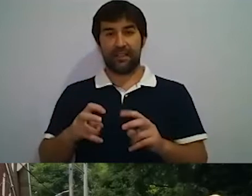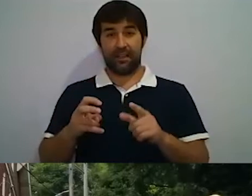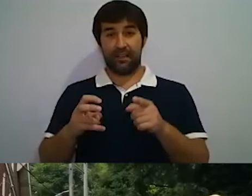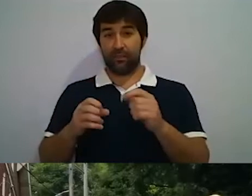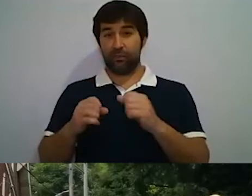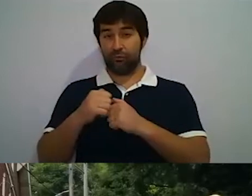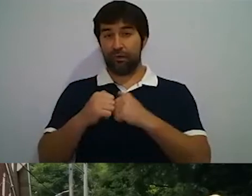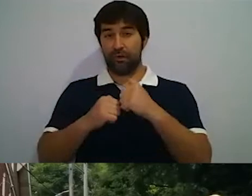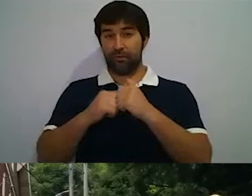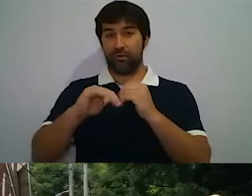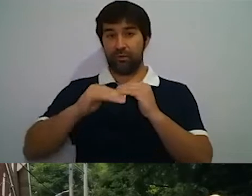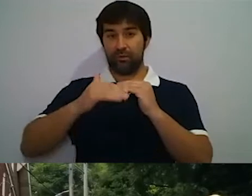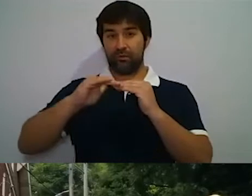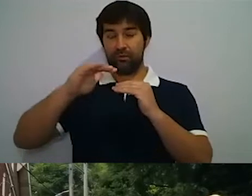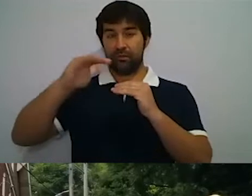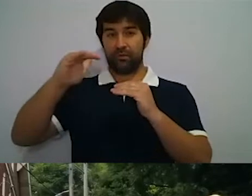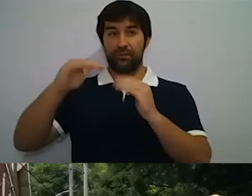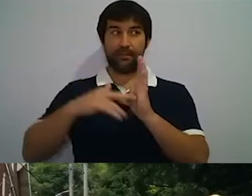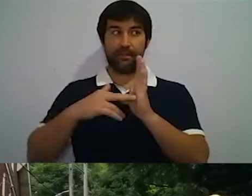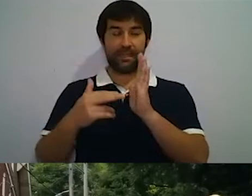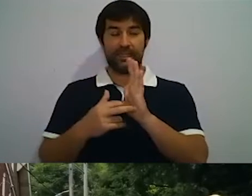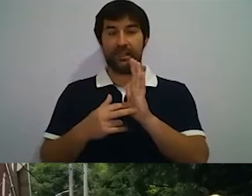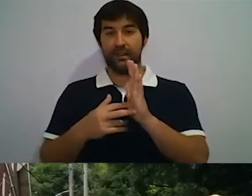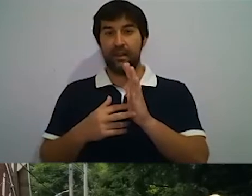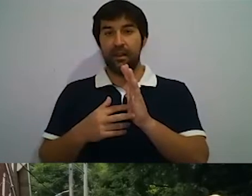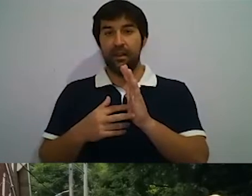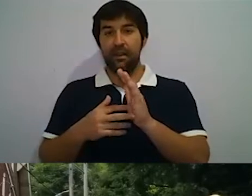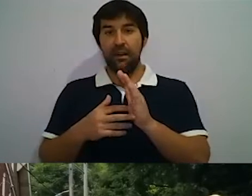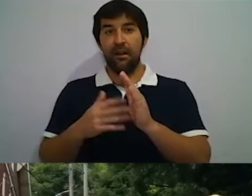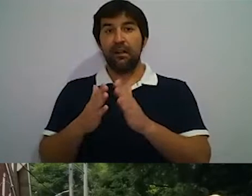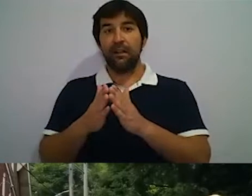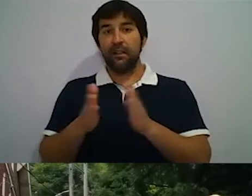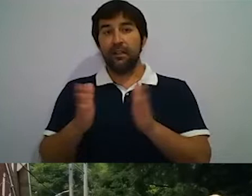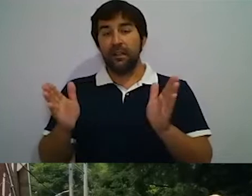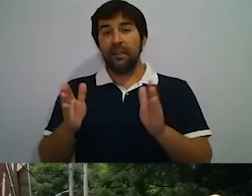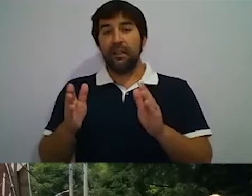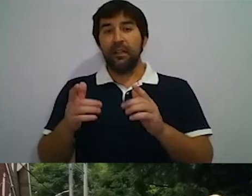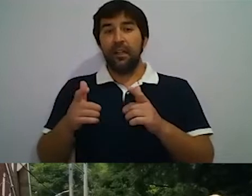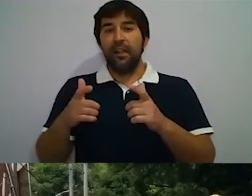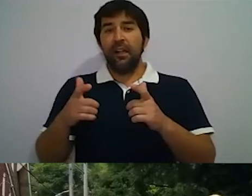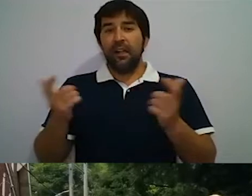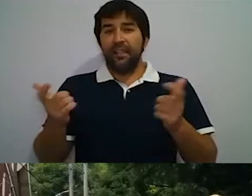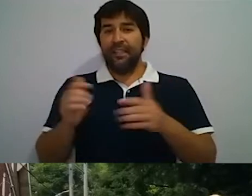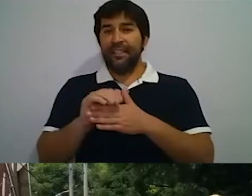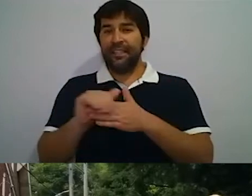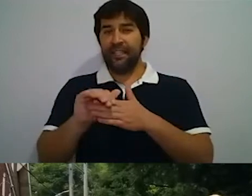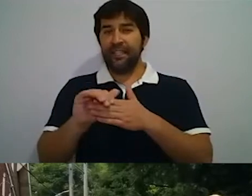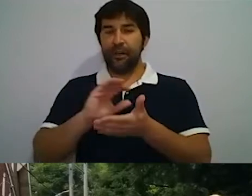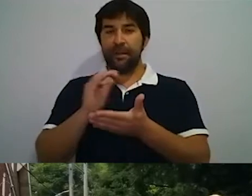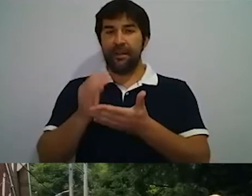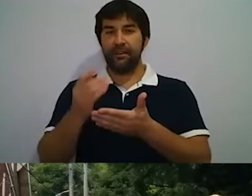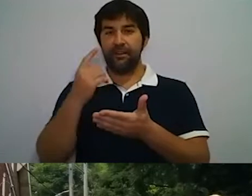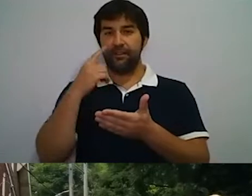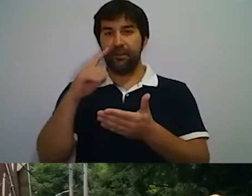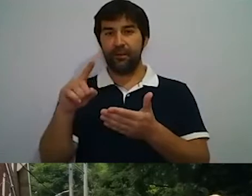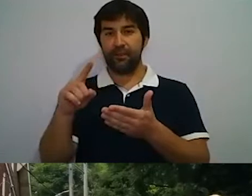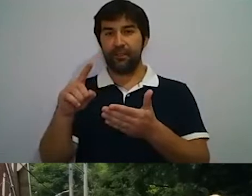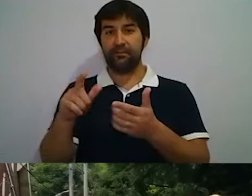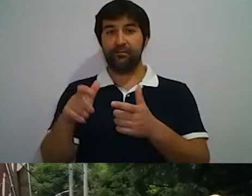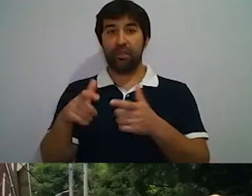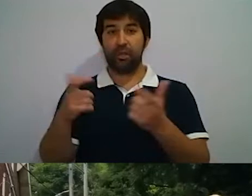and are responsible for quite a bit of the operations on the city streets. So just some quick statistics: 1,000 miles of local streets, more than